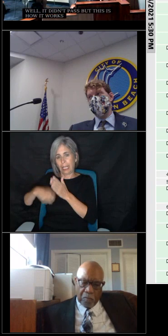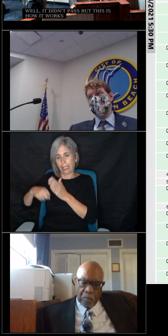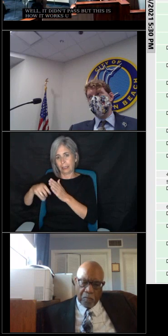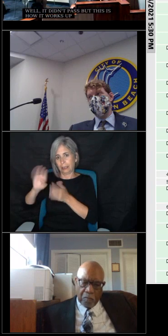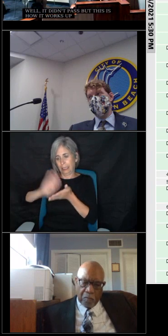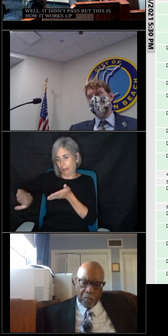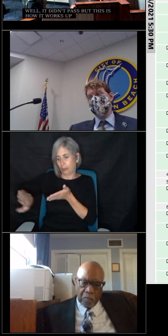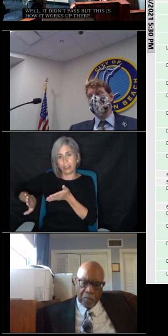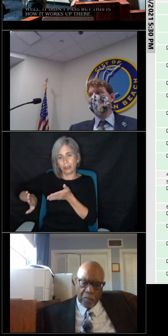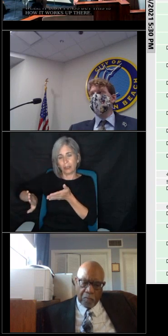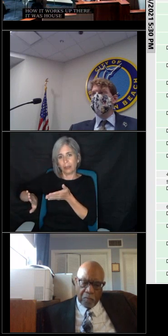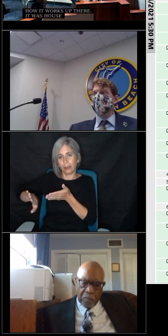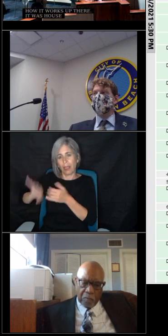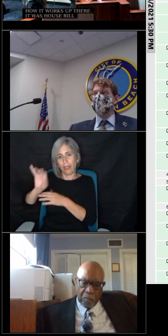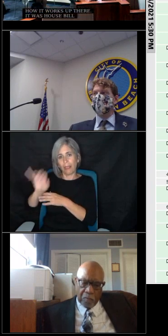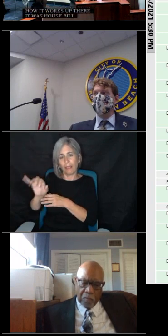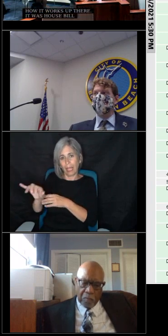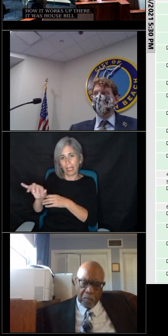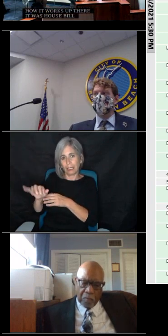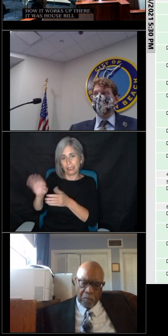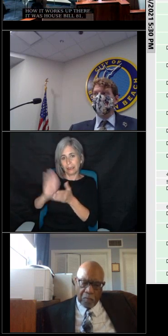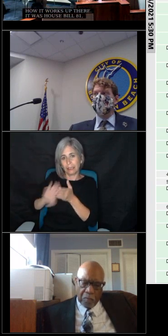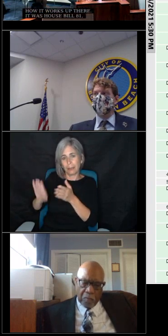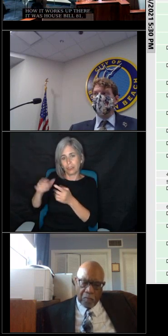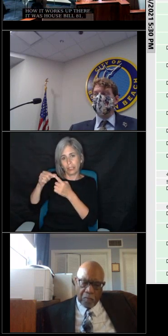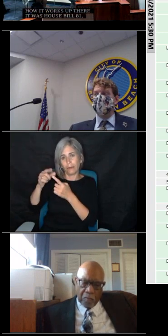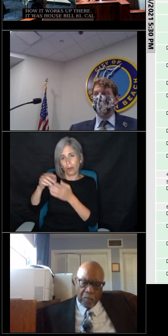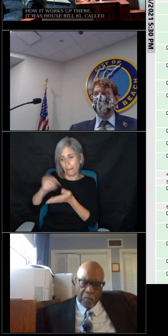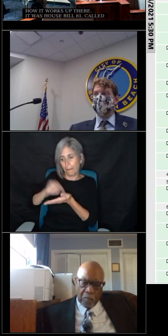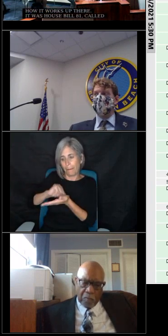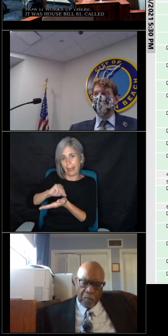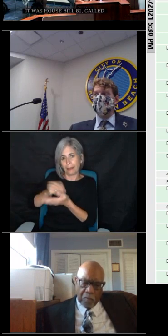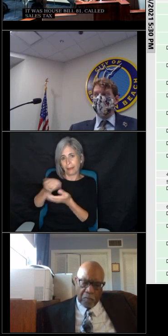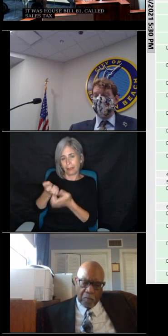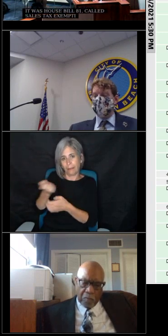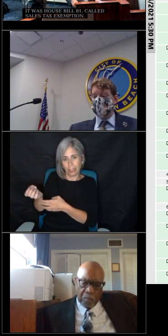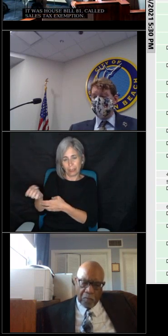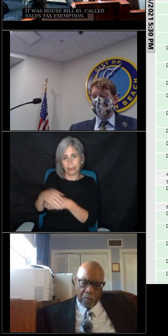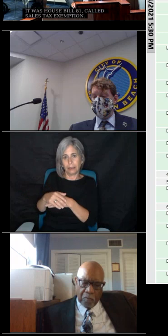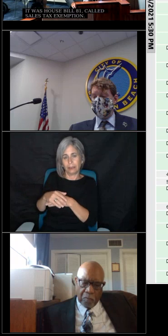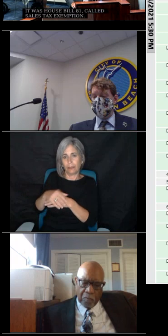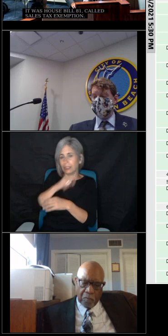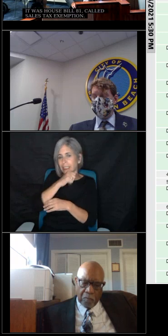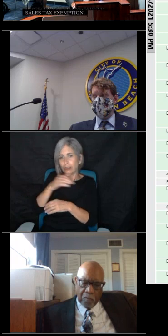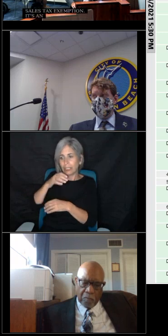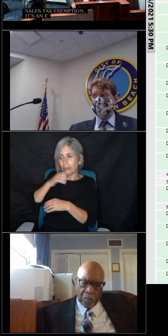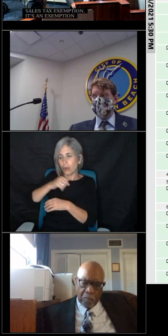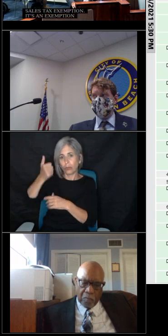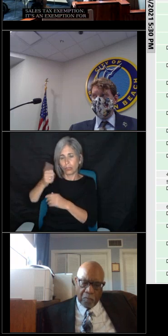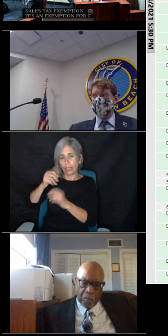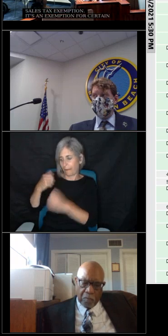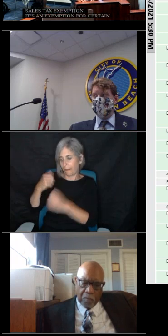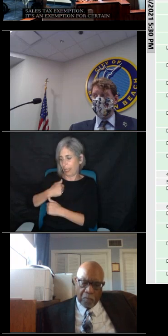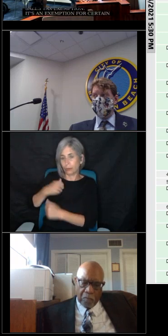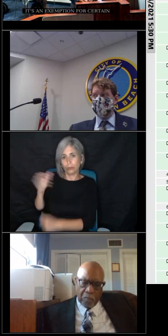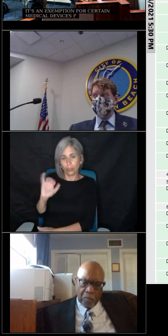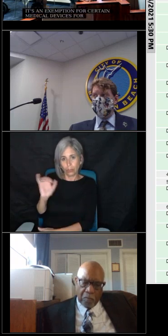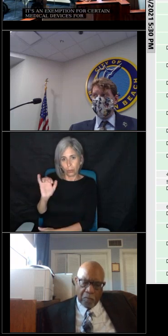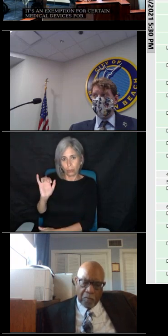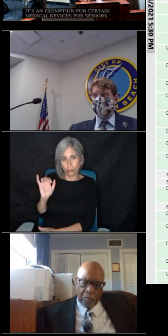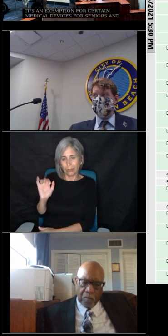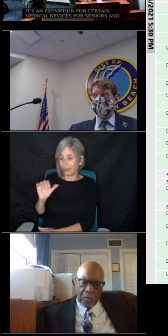it's an exemption for certain medical devices for our seniors and elderly and our veterans. And it wasn't